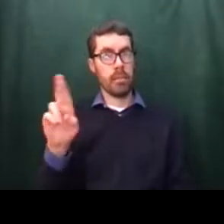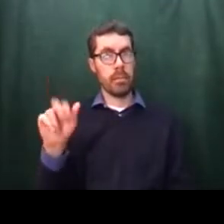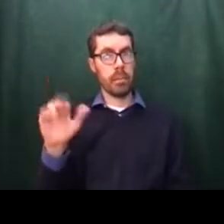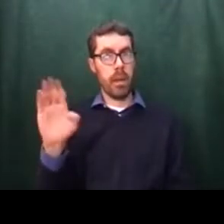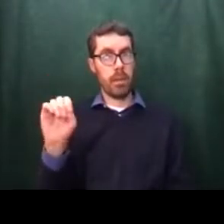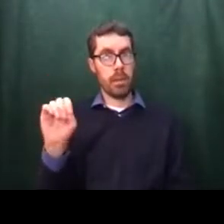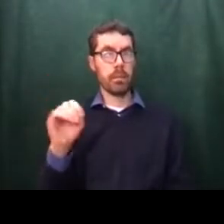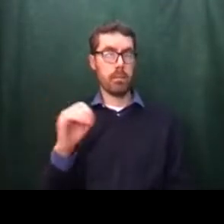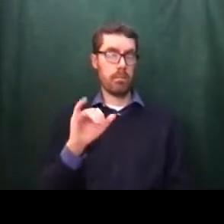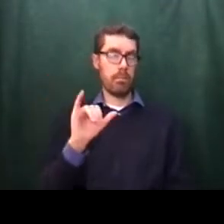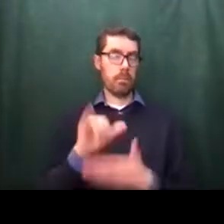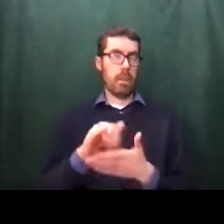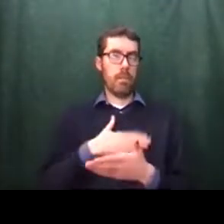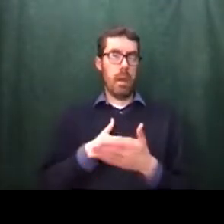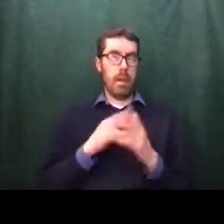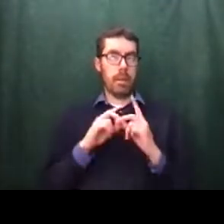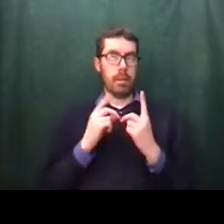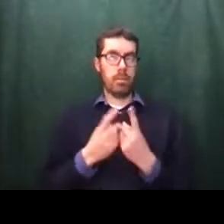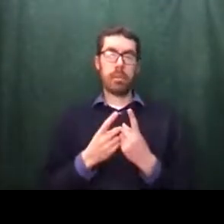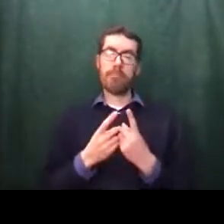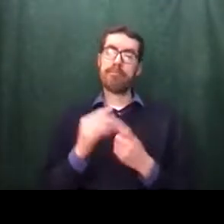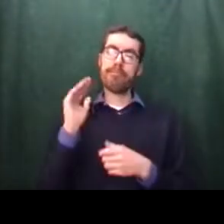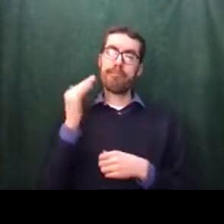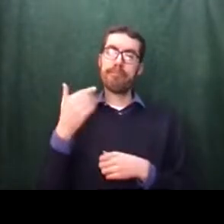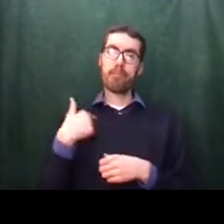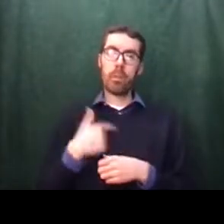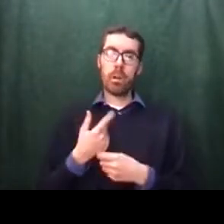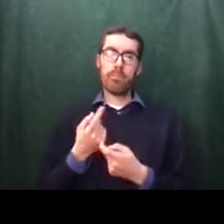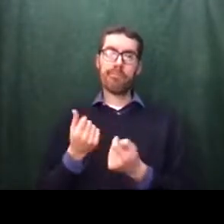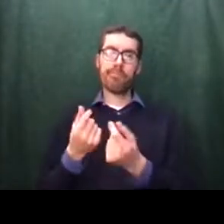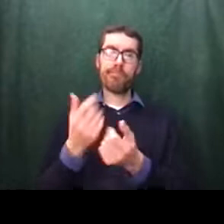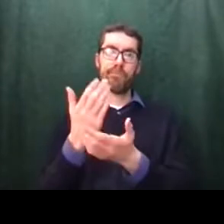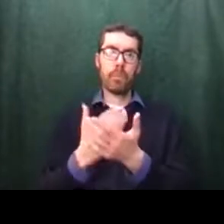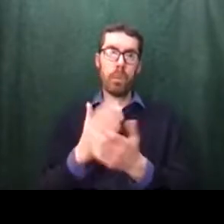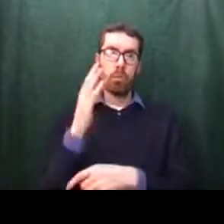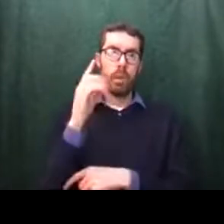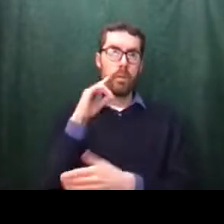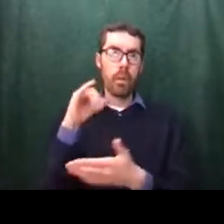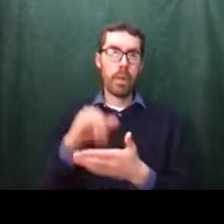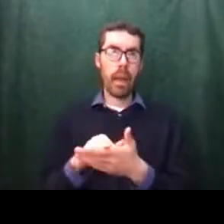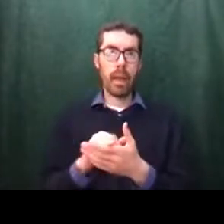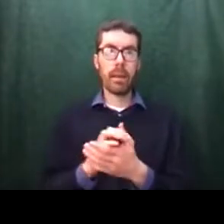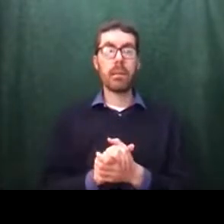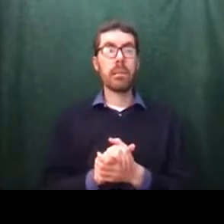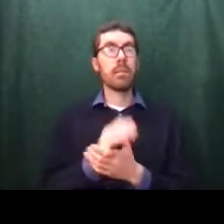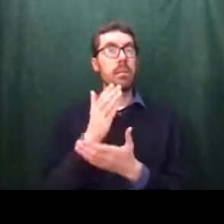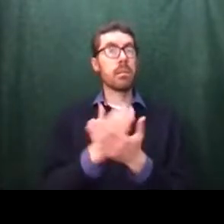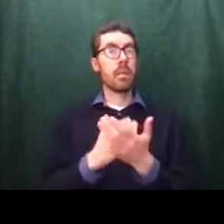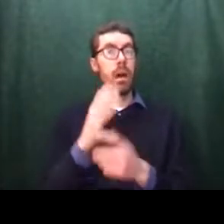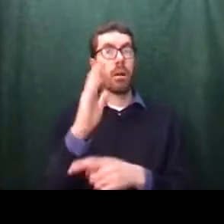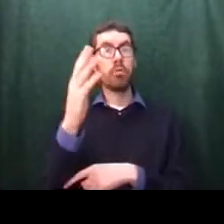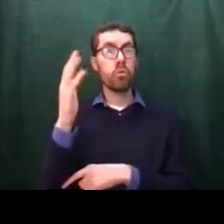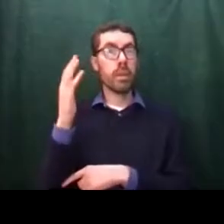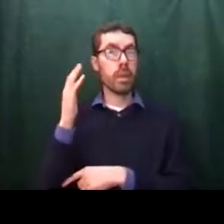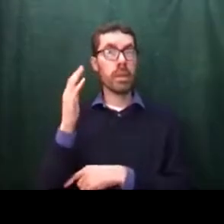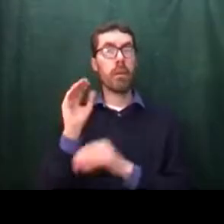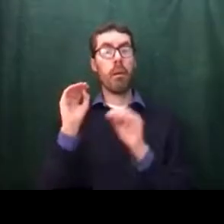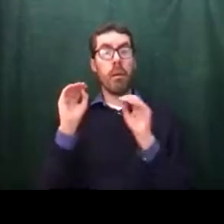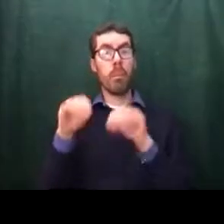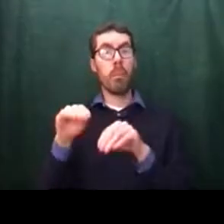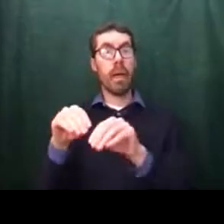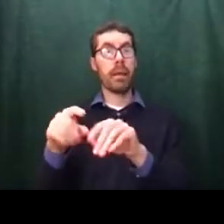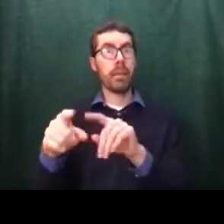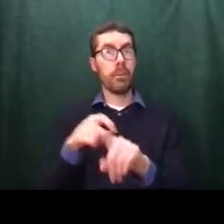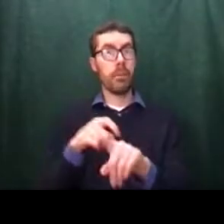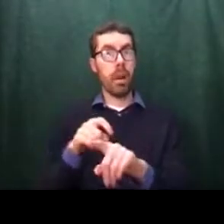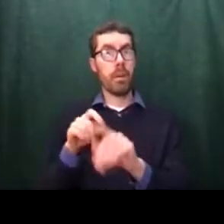we're most likely going to be removing trees there. There were trees that were planted by a developer that the arborist